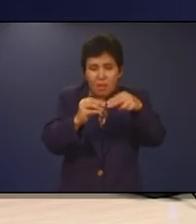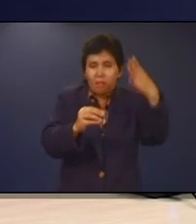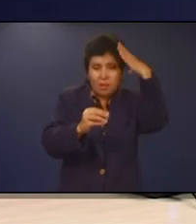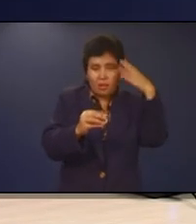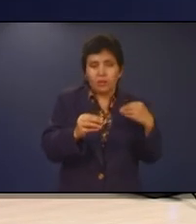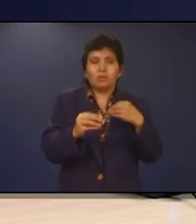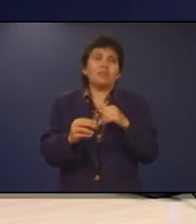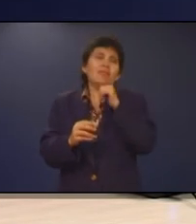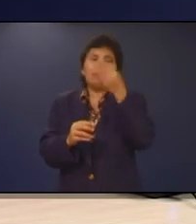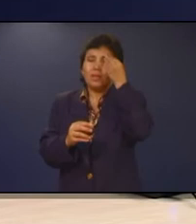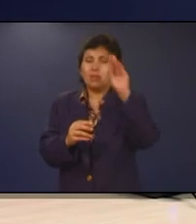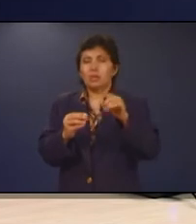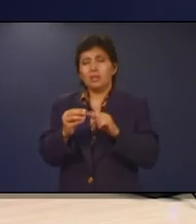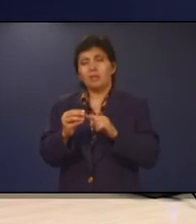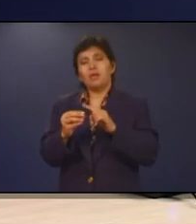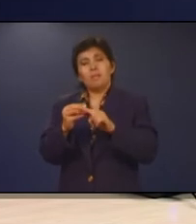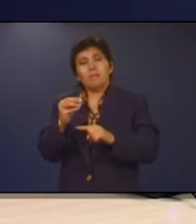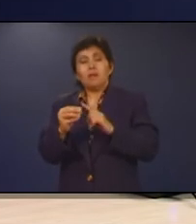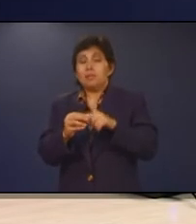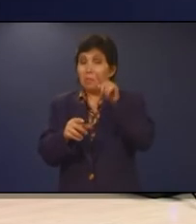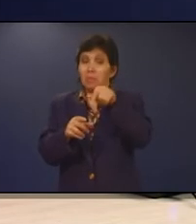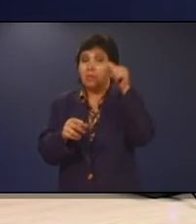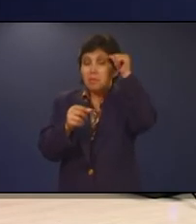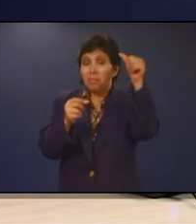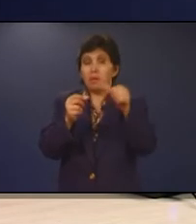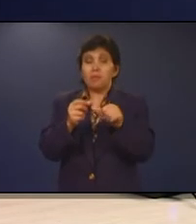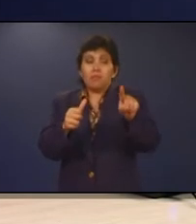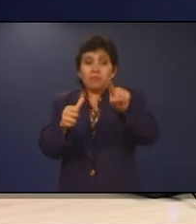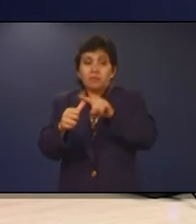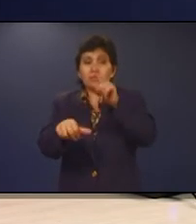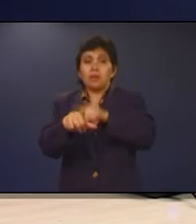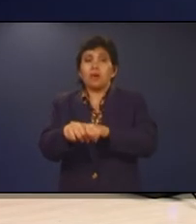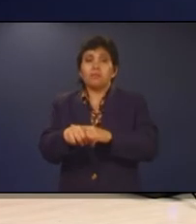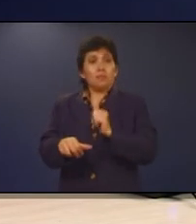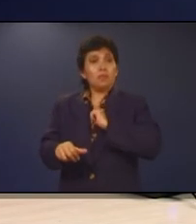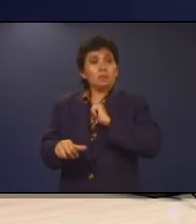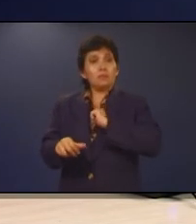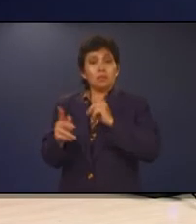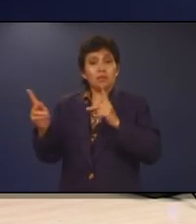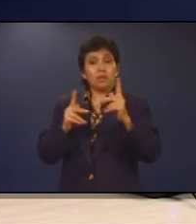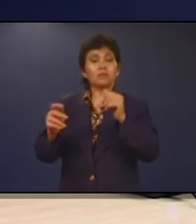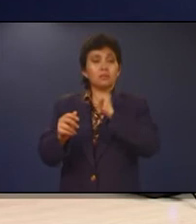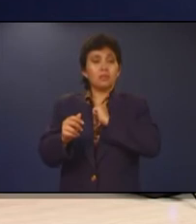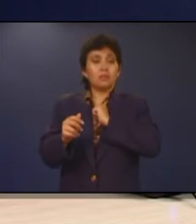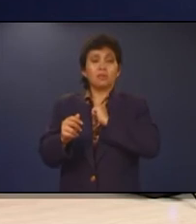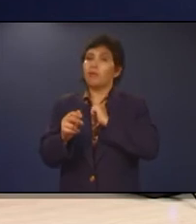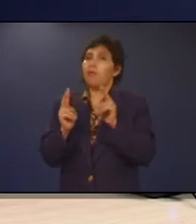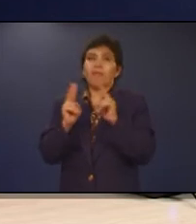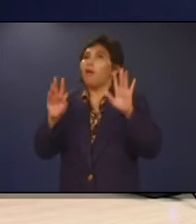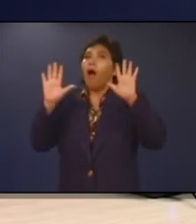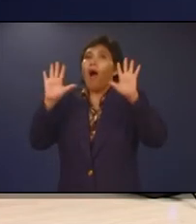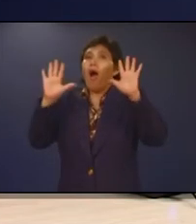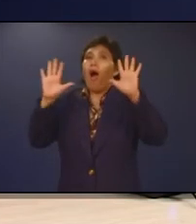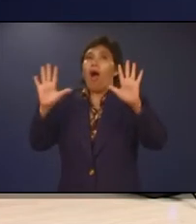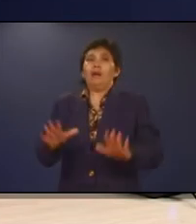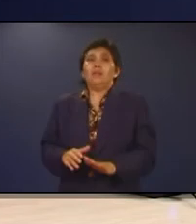really care much. Do you remember the first time you owned a car? You are so, excited. Your